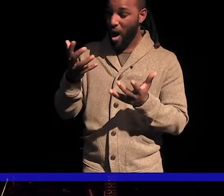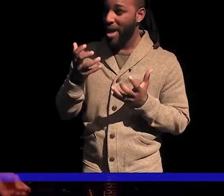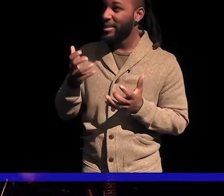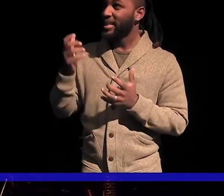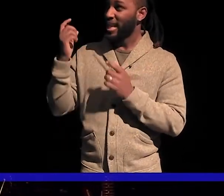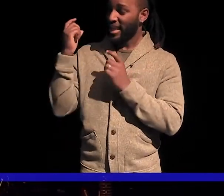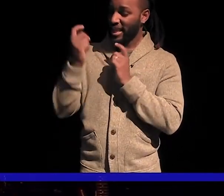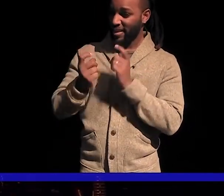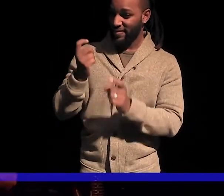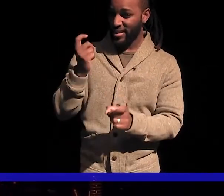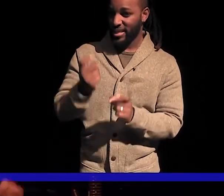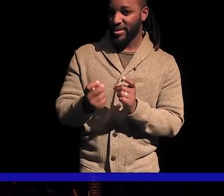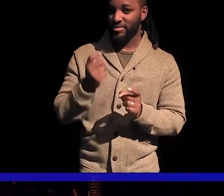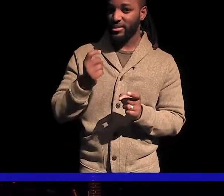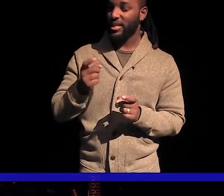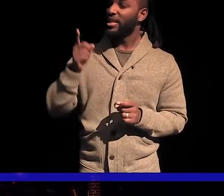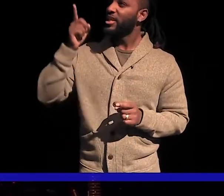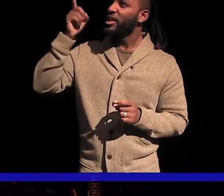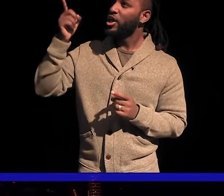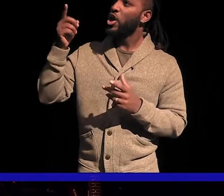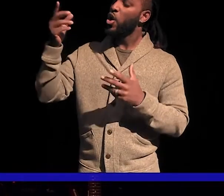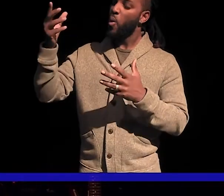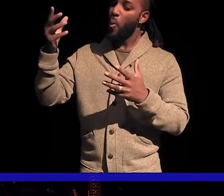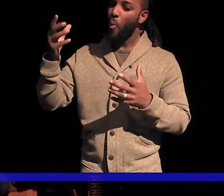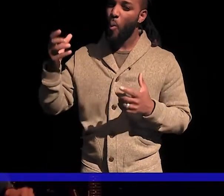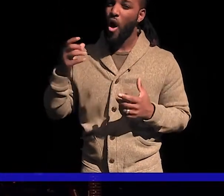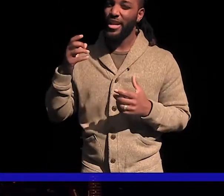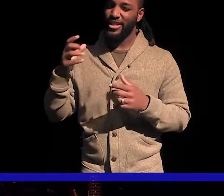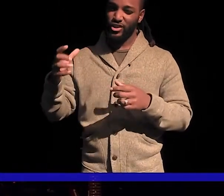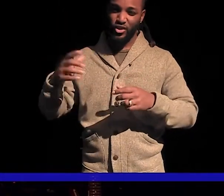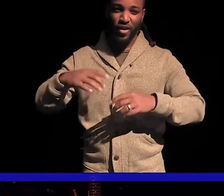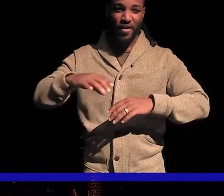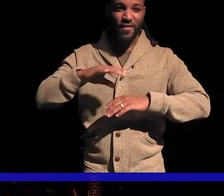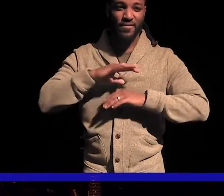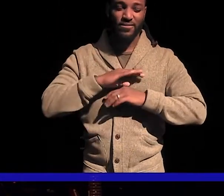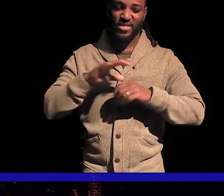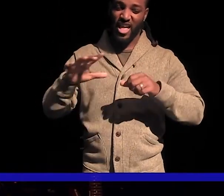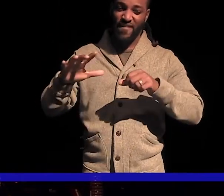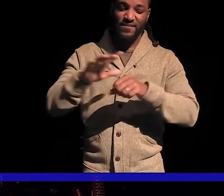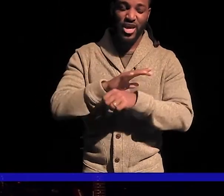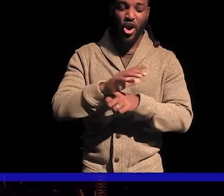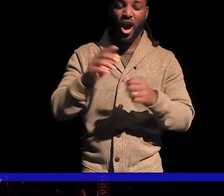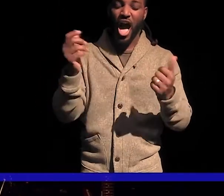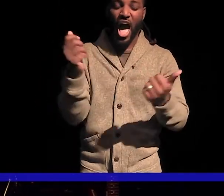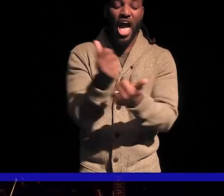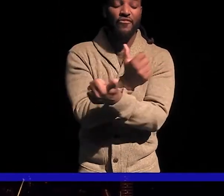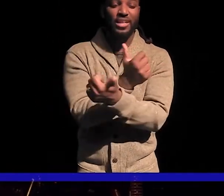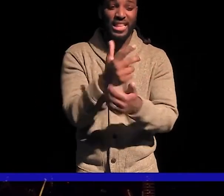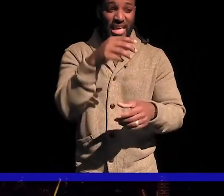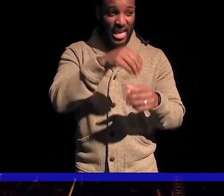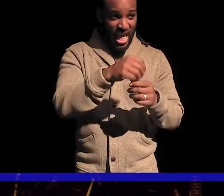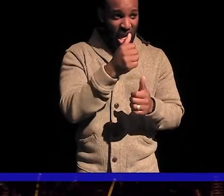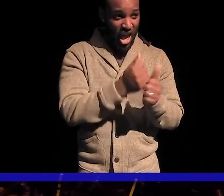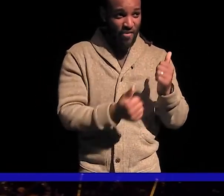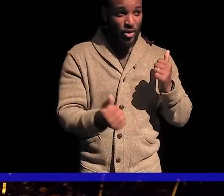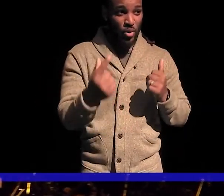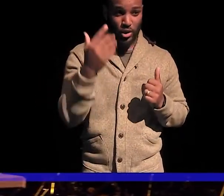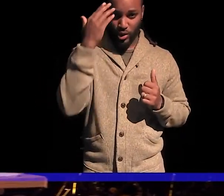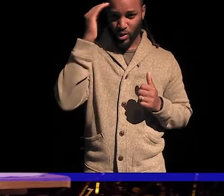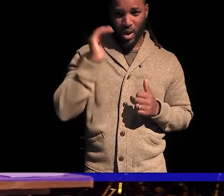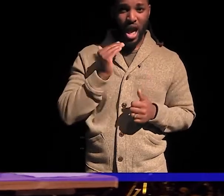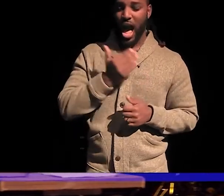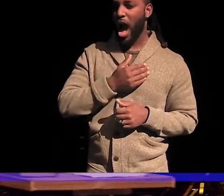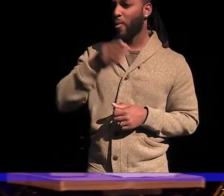he says because he wanted to fill everything in everyone. Do you know that our God does